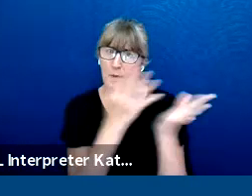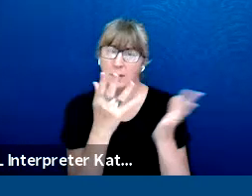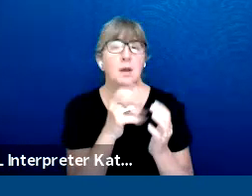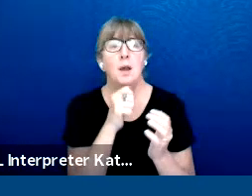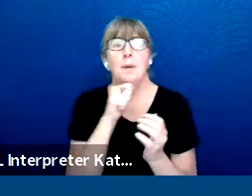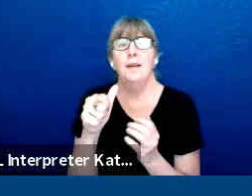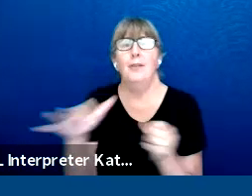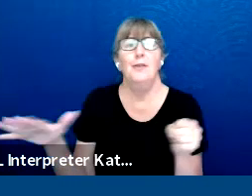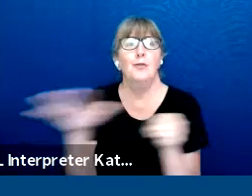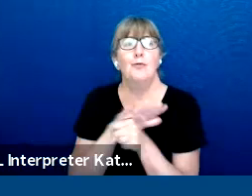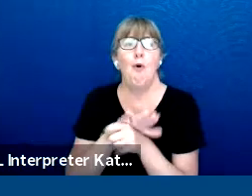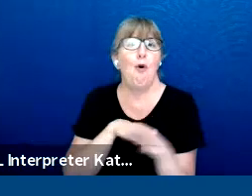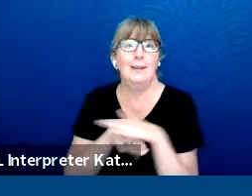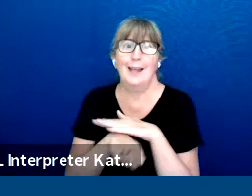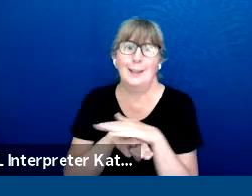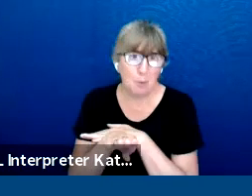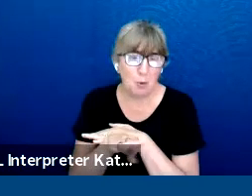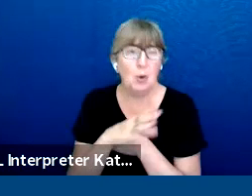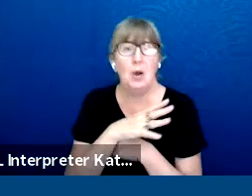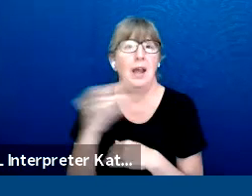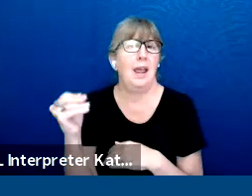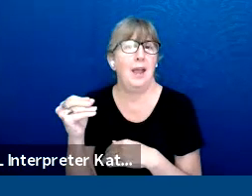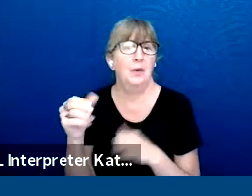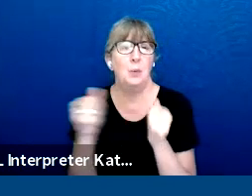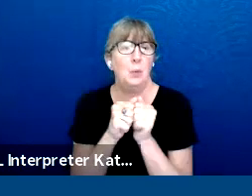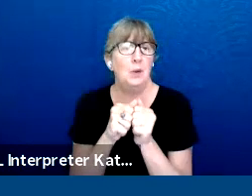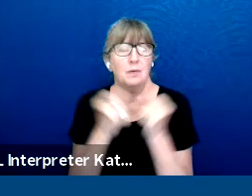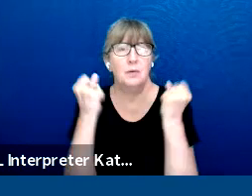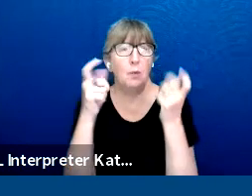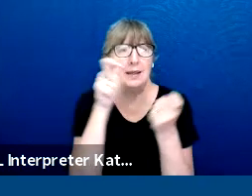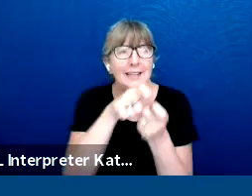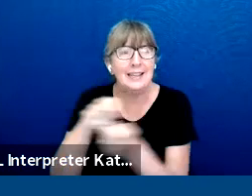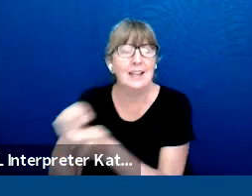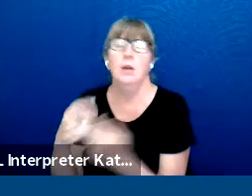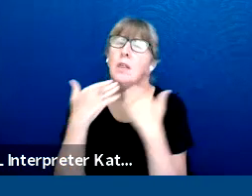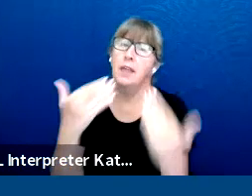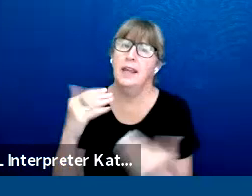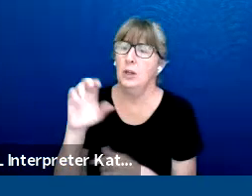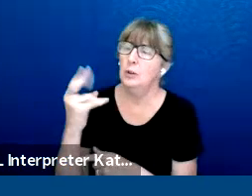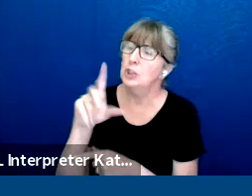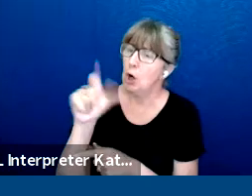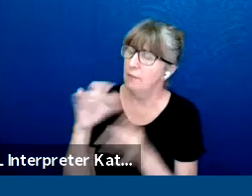of accessibility and not with NFIP details. So thank you so much, Charlotte, for those that comment and